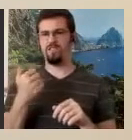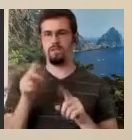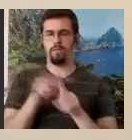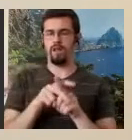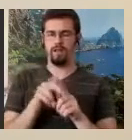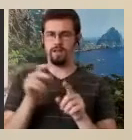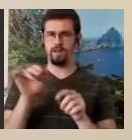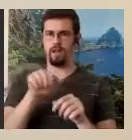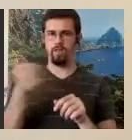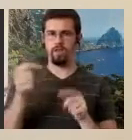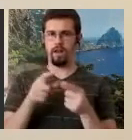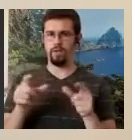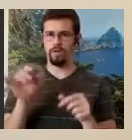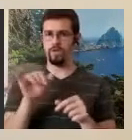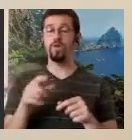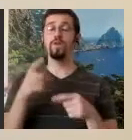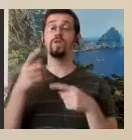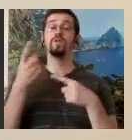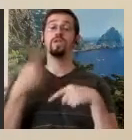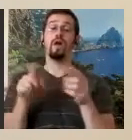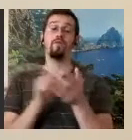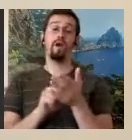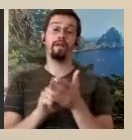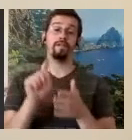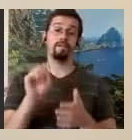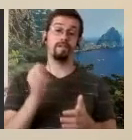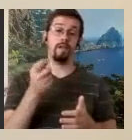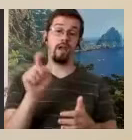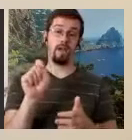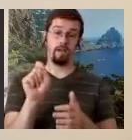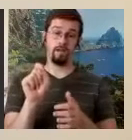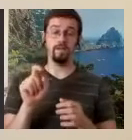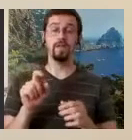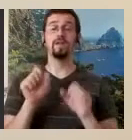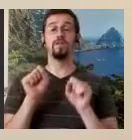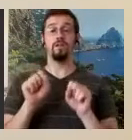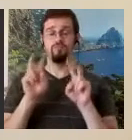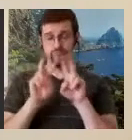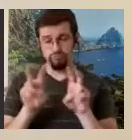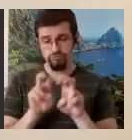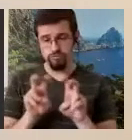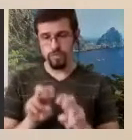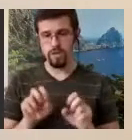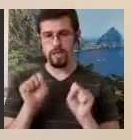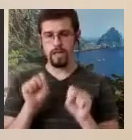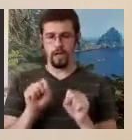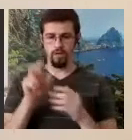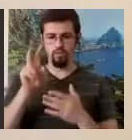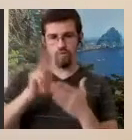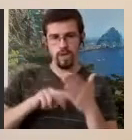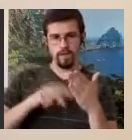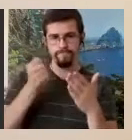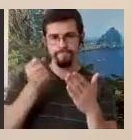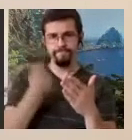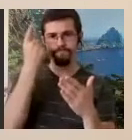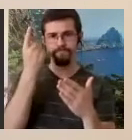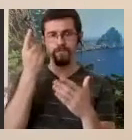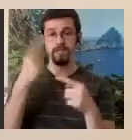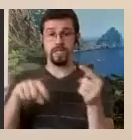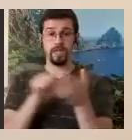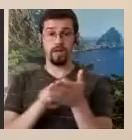writing, analyzing sign writing text will help the readability of sign writing text will help a